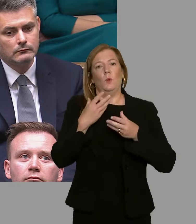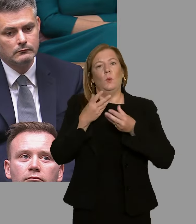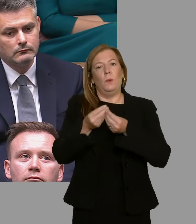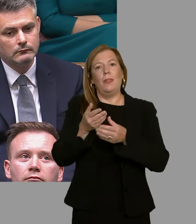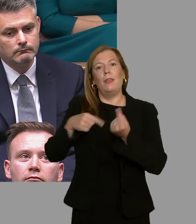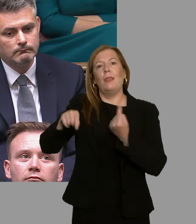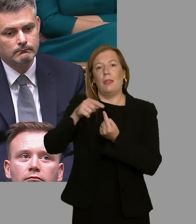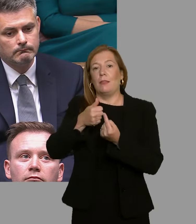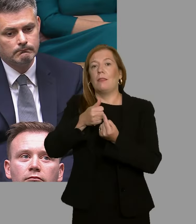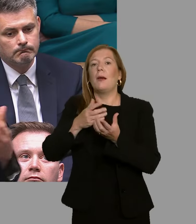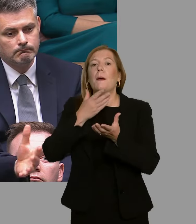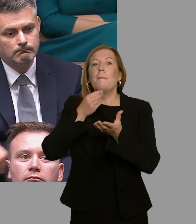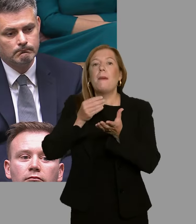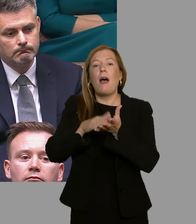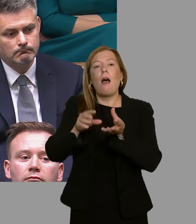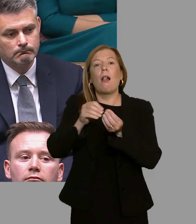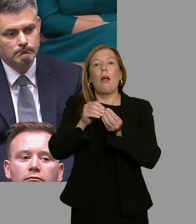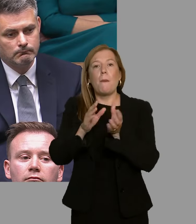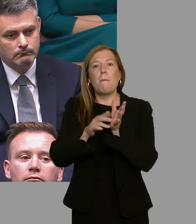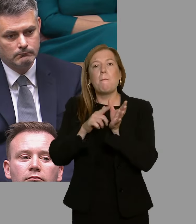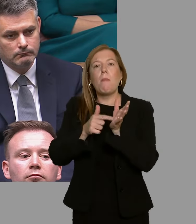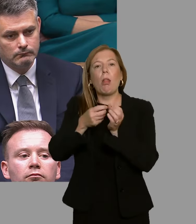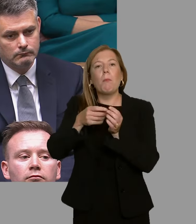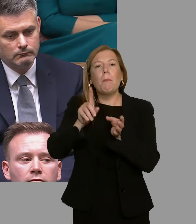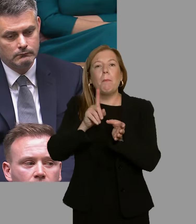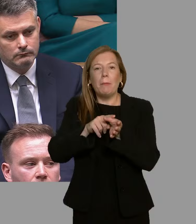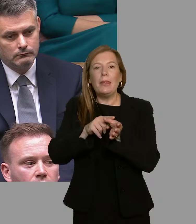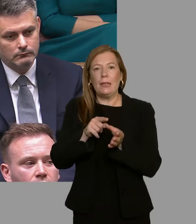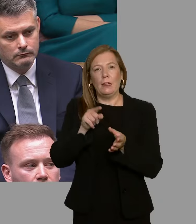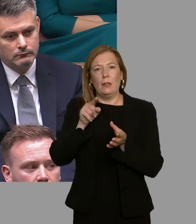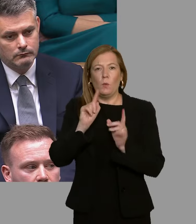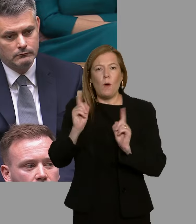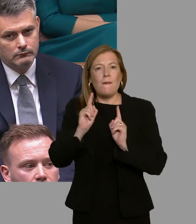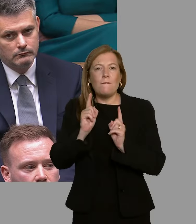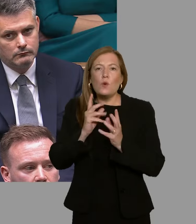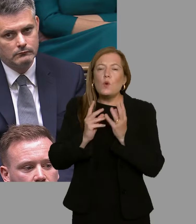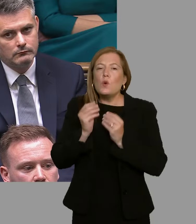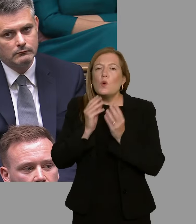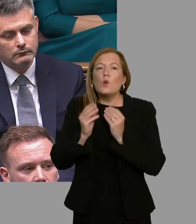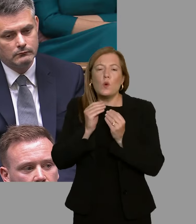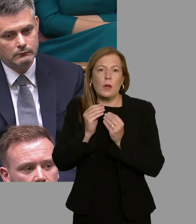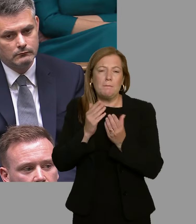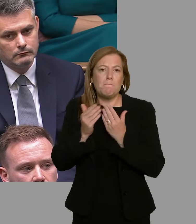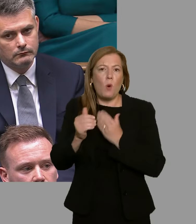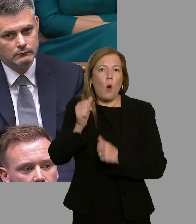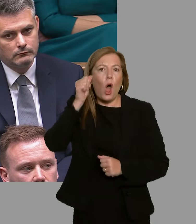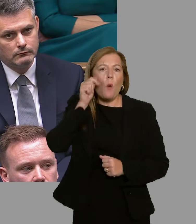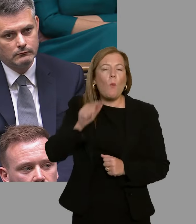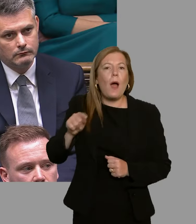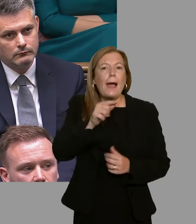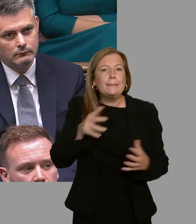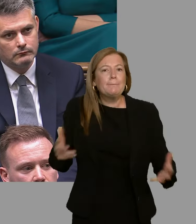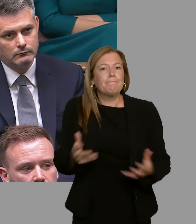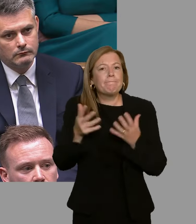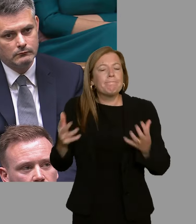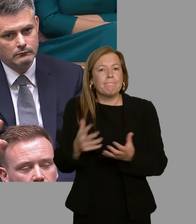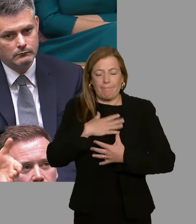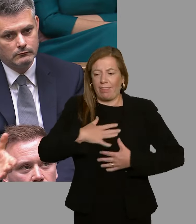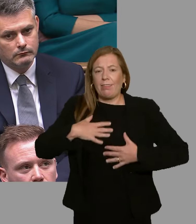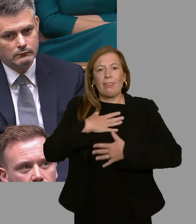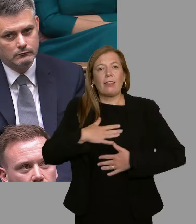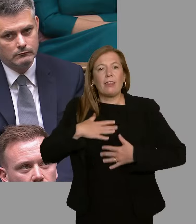this opportunity to support the campaign that we are undertaking in my constituency, and also reassure those groups and my constituents